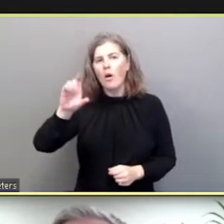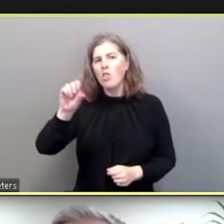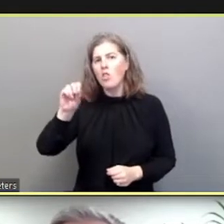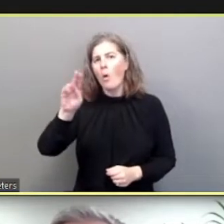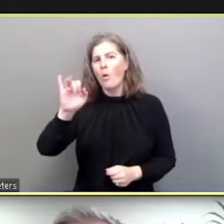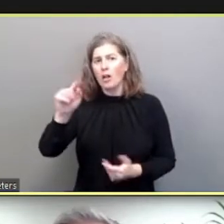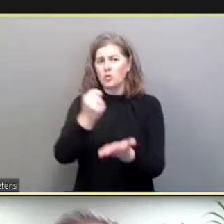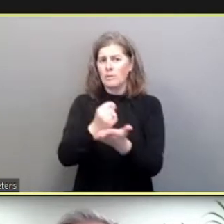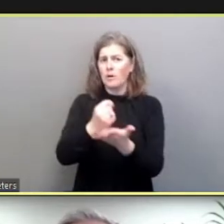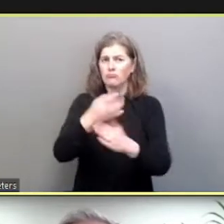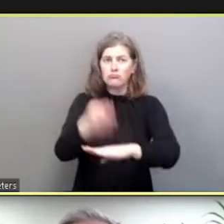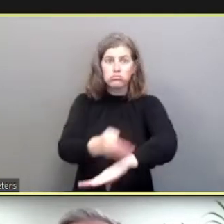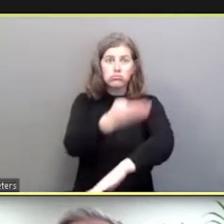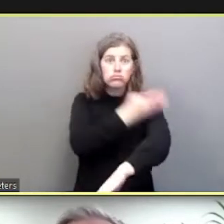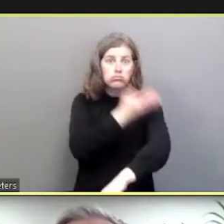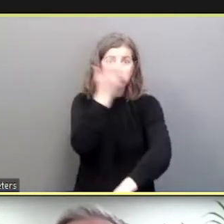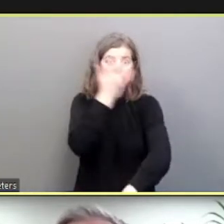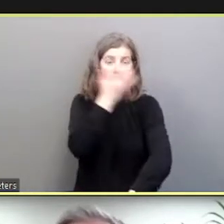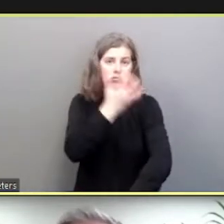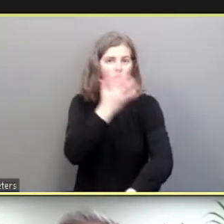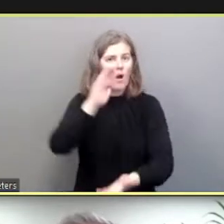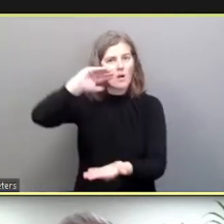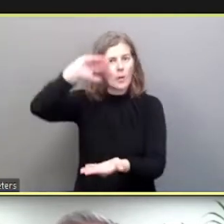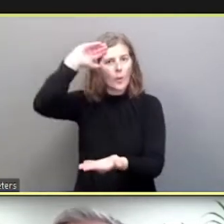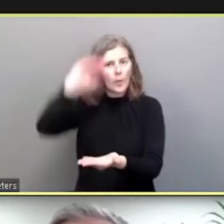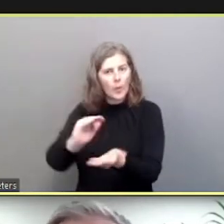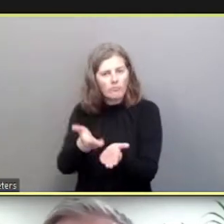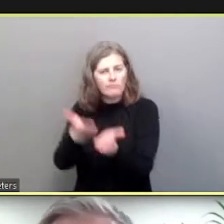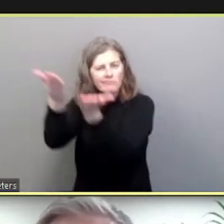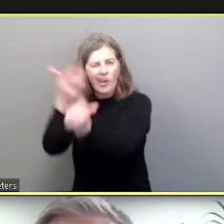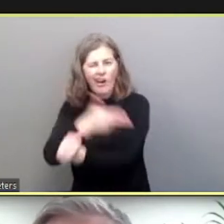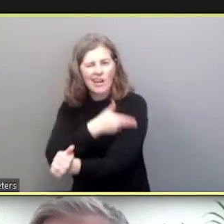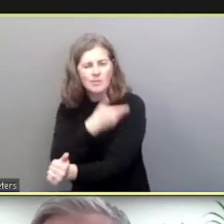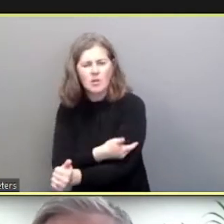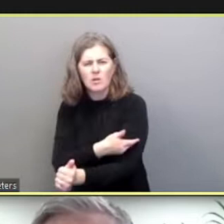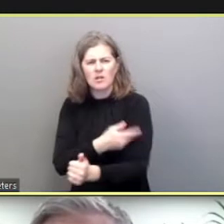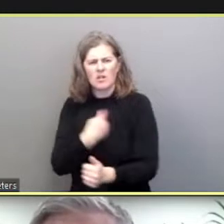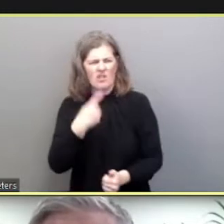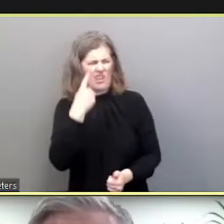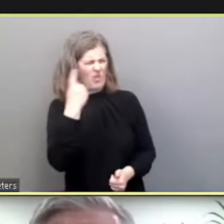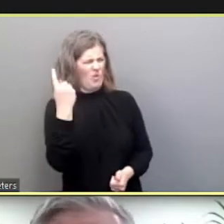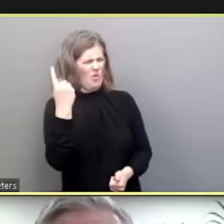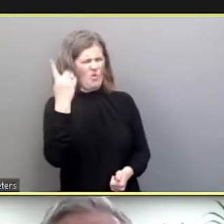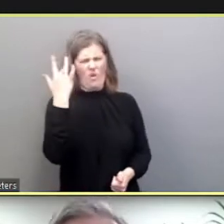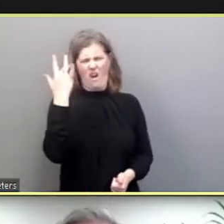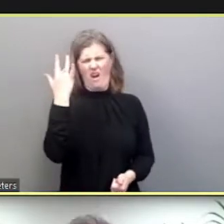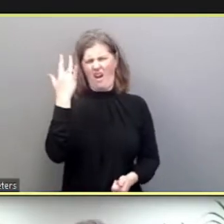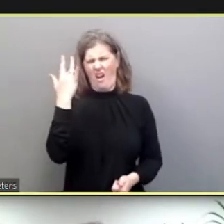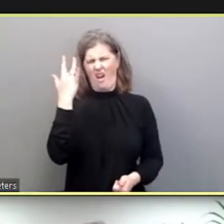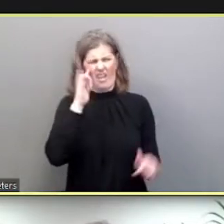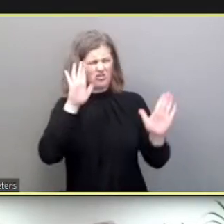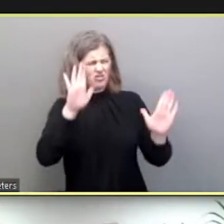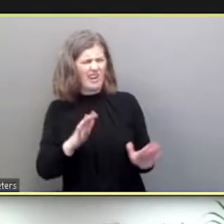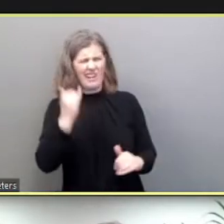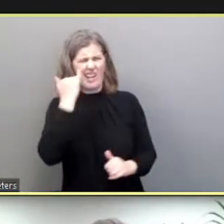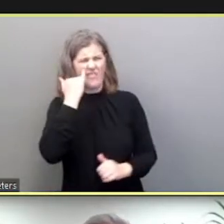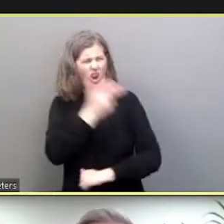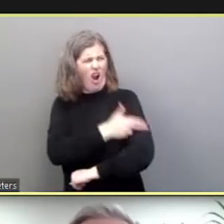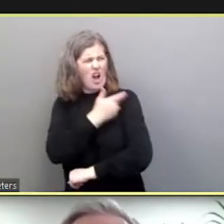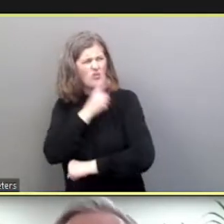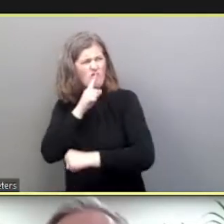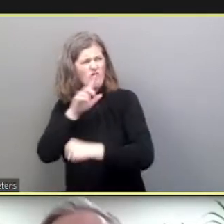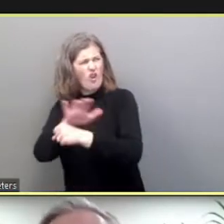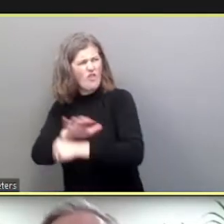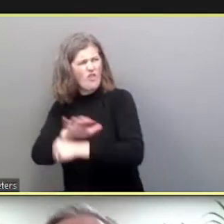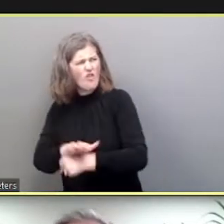dramatic effect on reducing hospitalizations. You might be thinking, well, why is it so great if our hospitals are completely